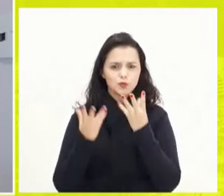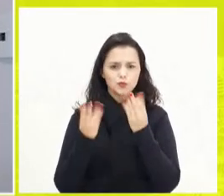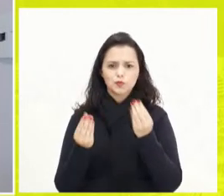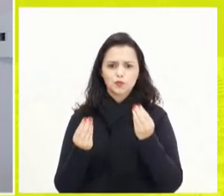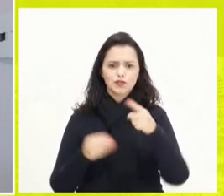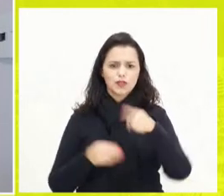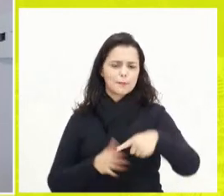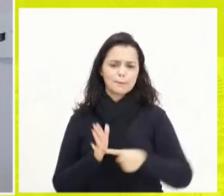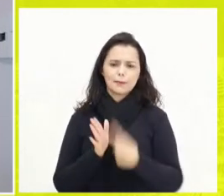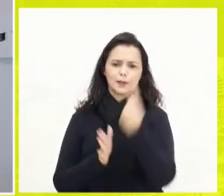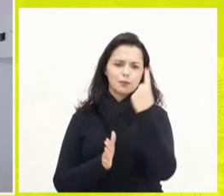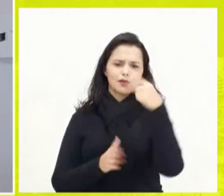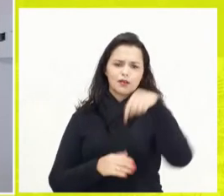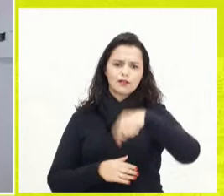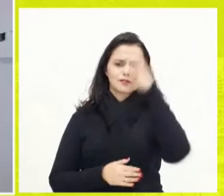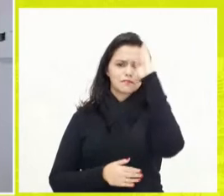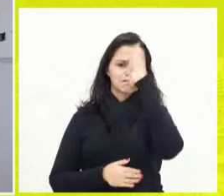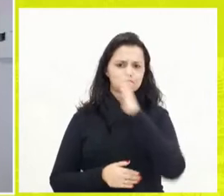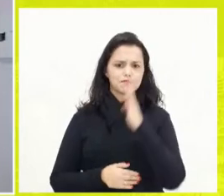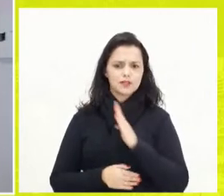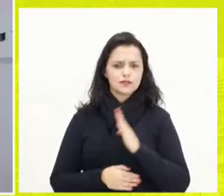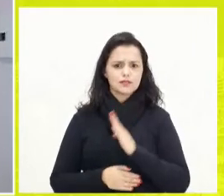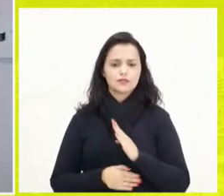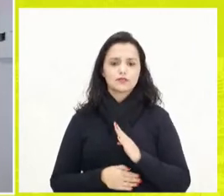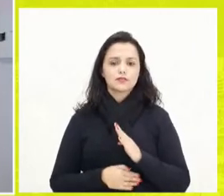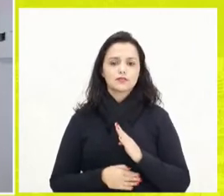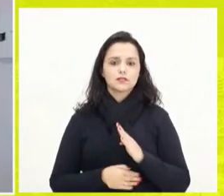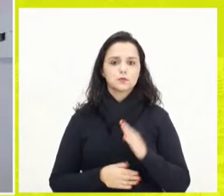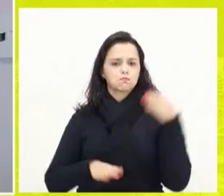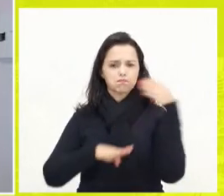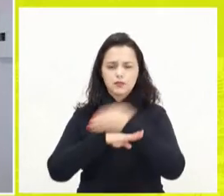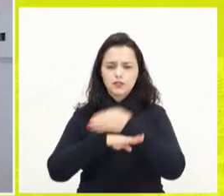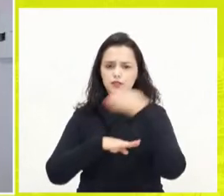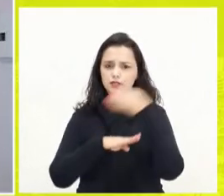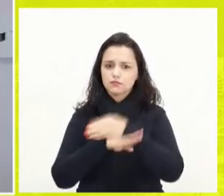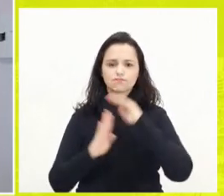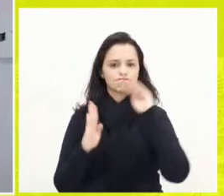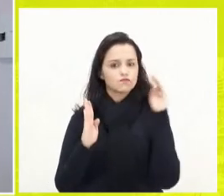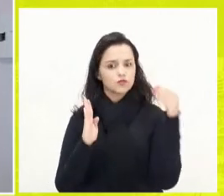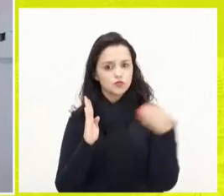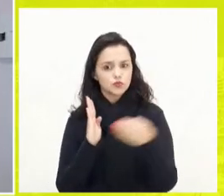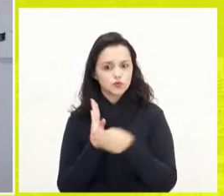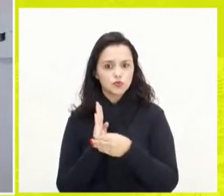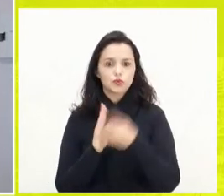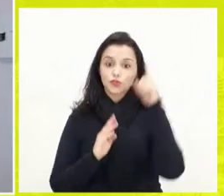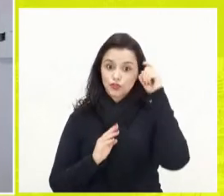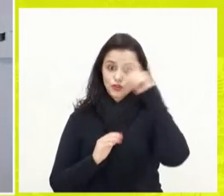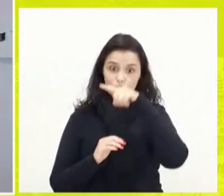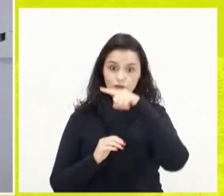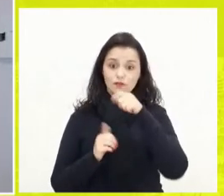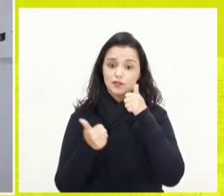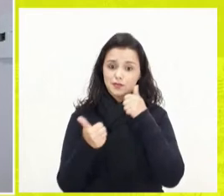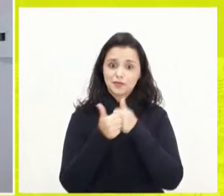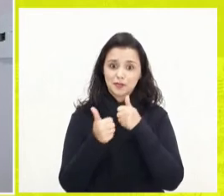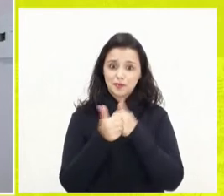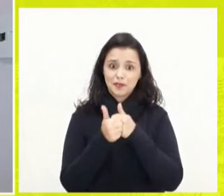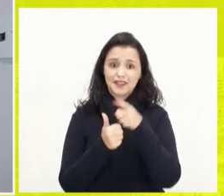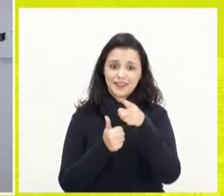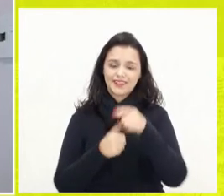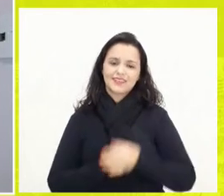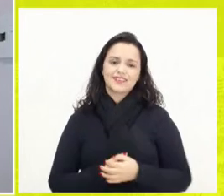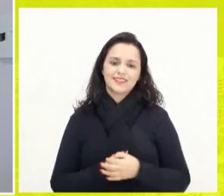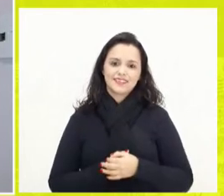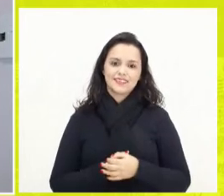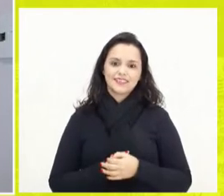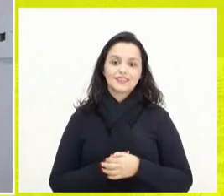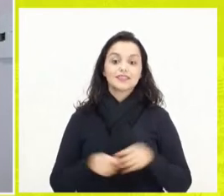a pioneer she is somebody who is always dedicated and involved in